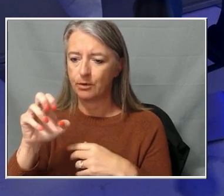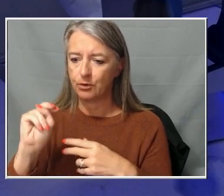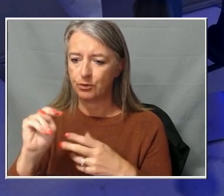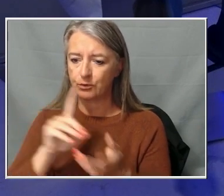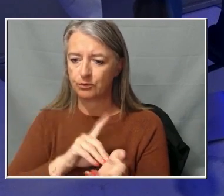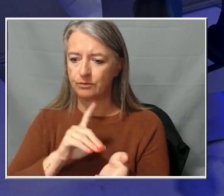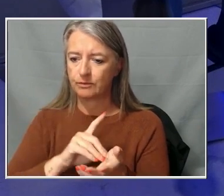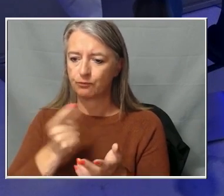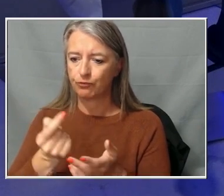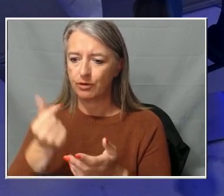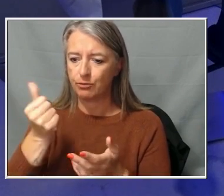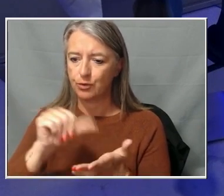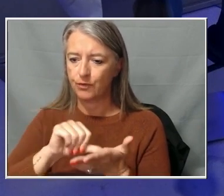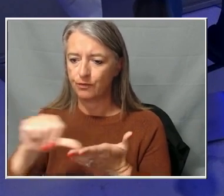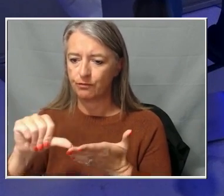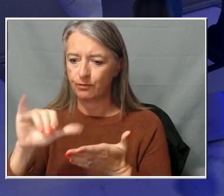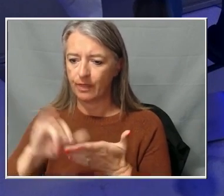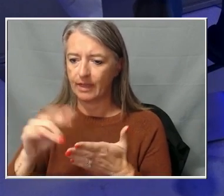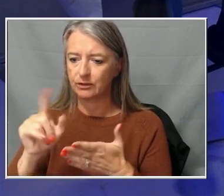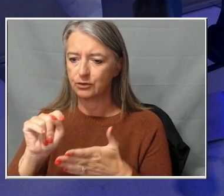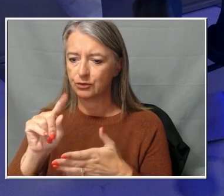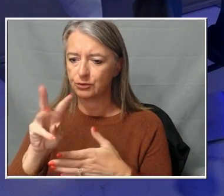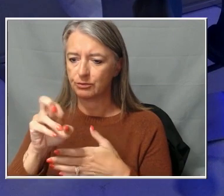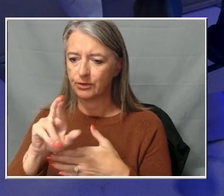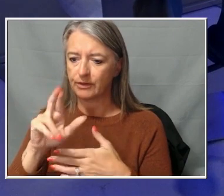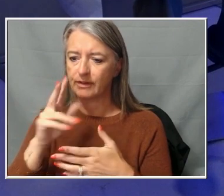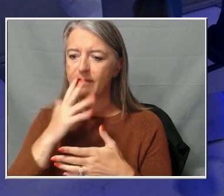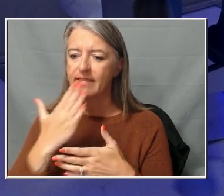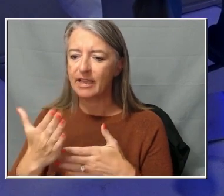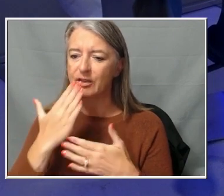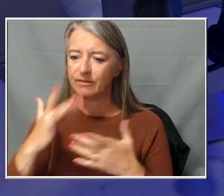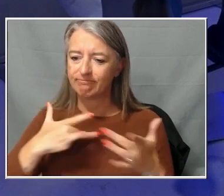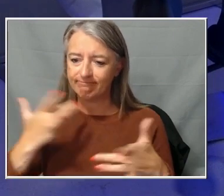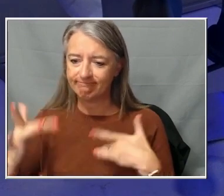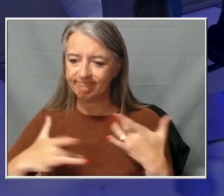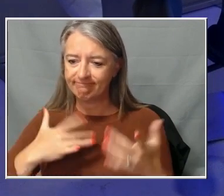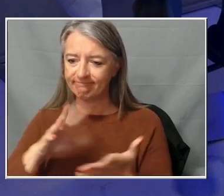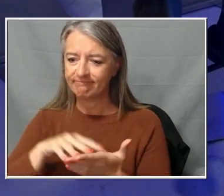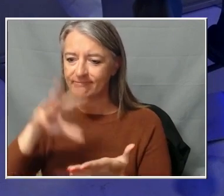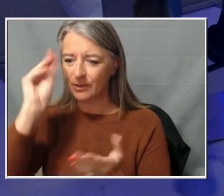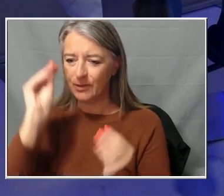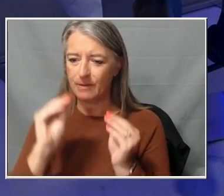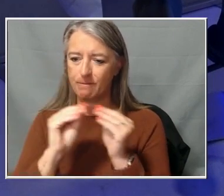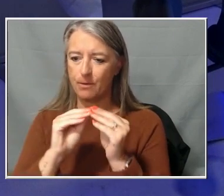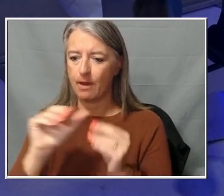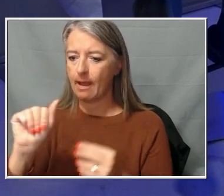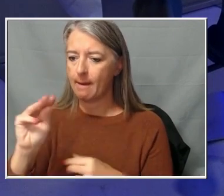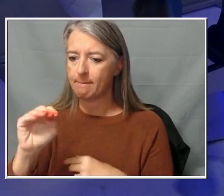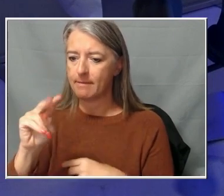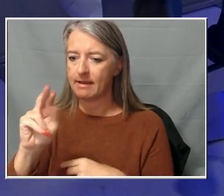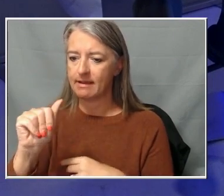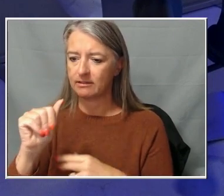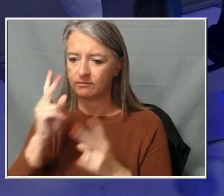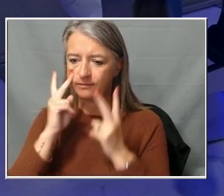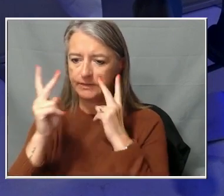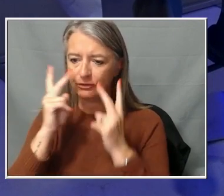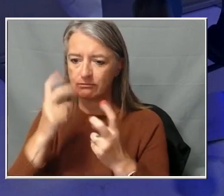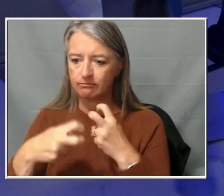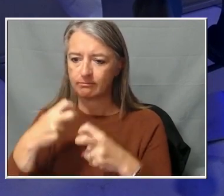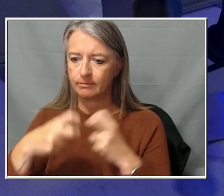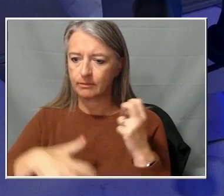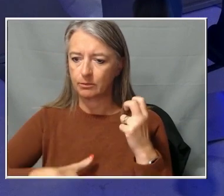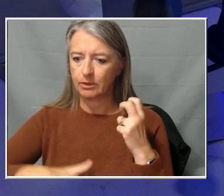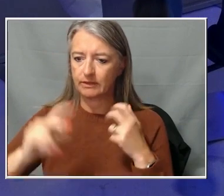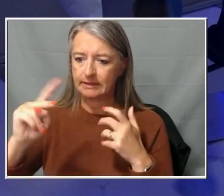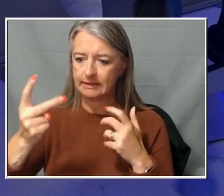tumor. So thank you all for being here with us today. Good to see you. Excited to learn more. Amanda, when these vision problems started, you were pregnant with your second